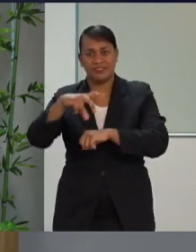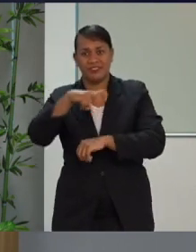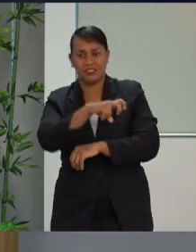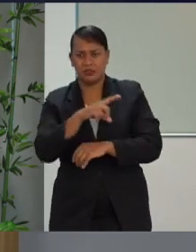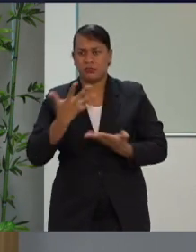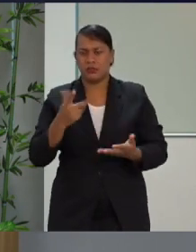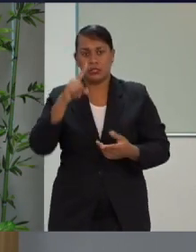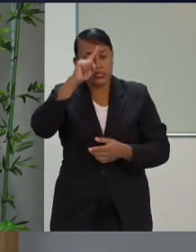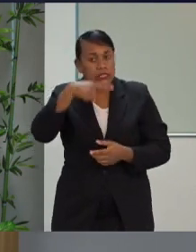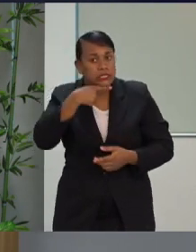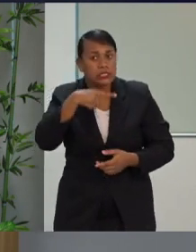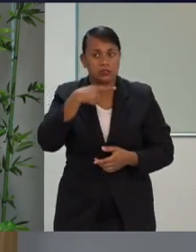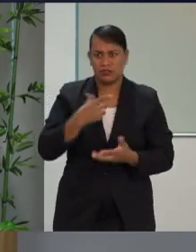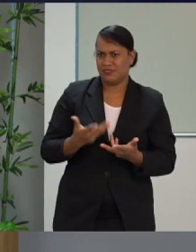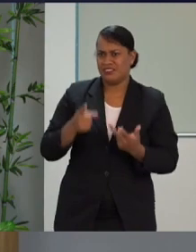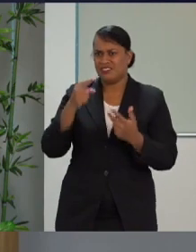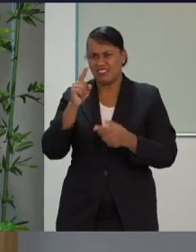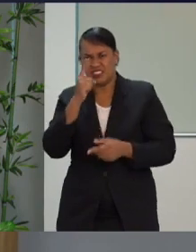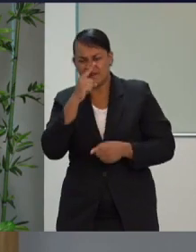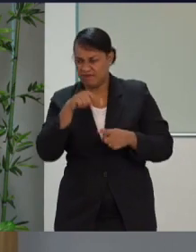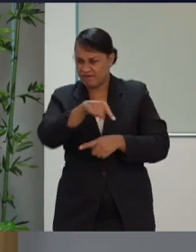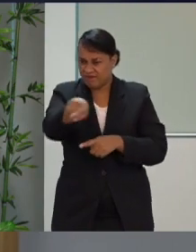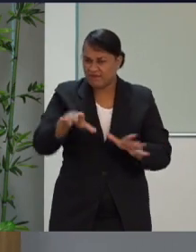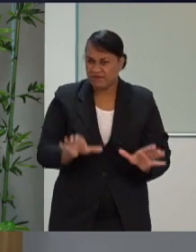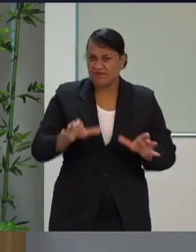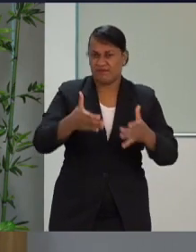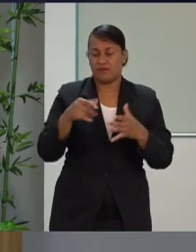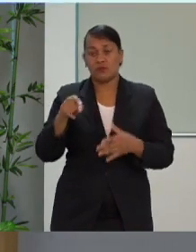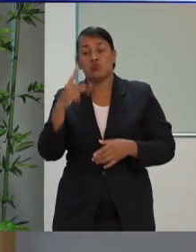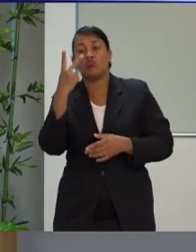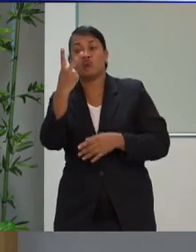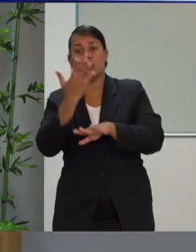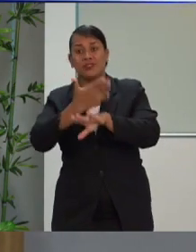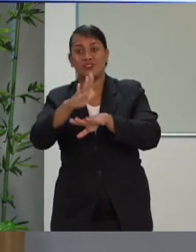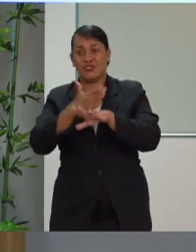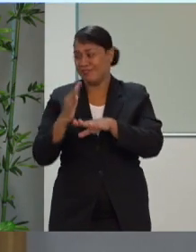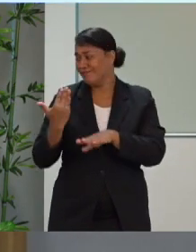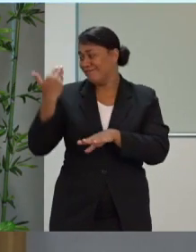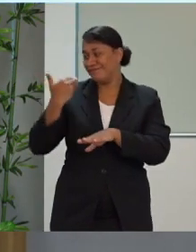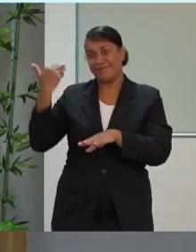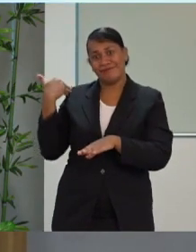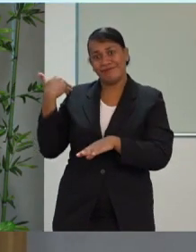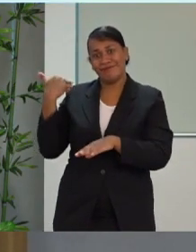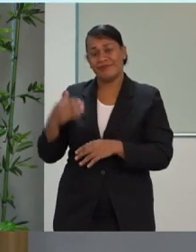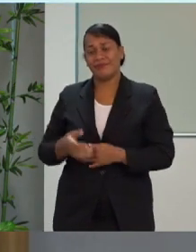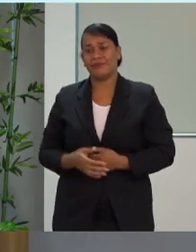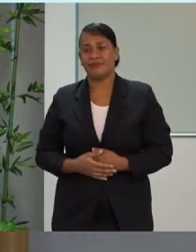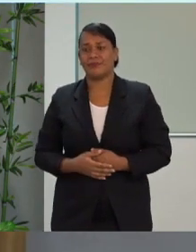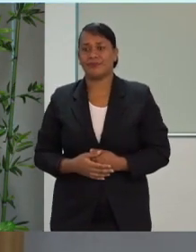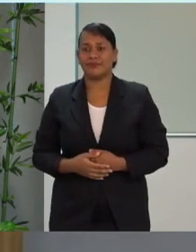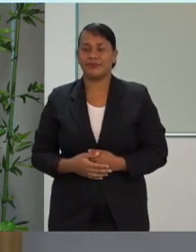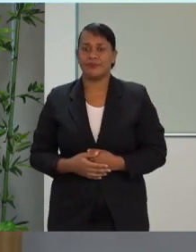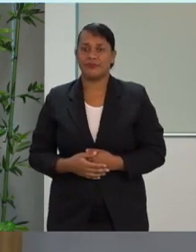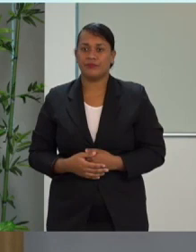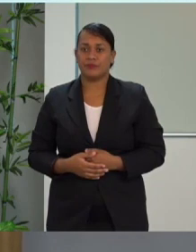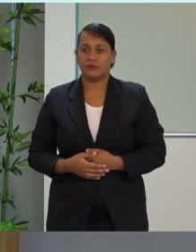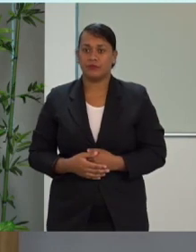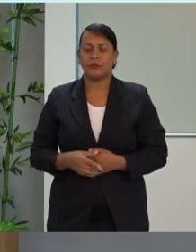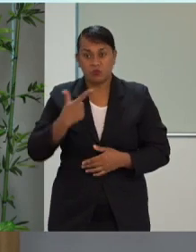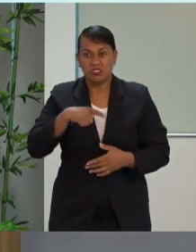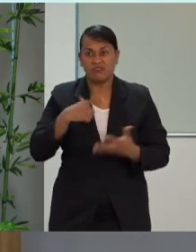the 2 newly diagnosed cases constitute members of cluster